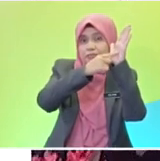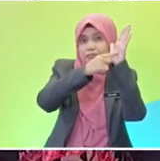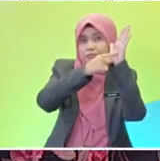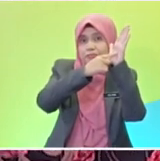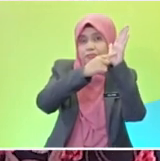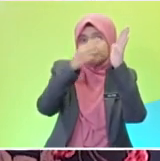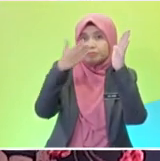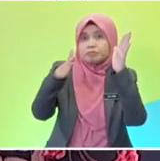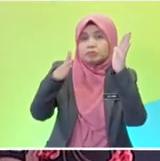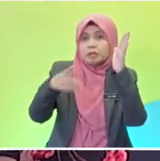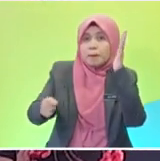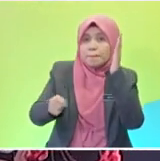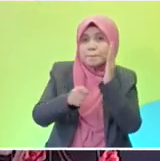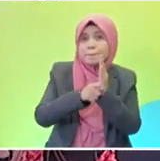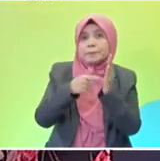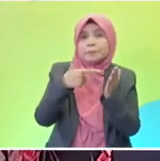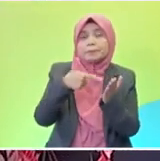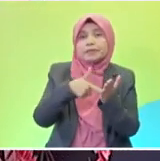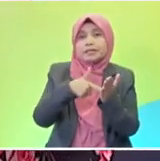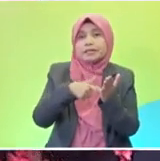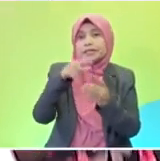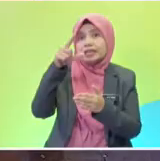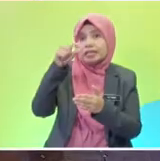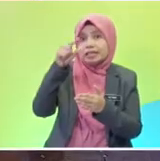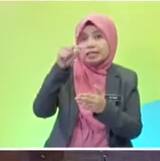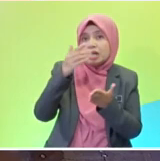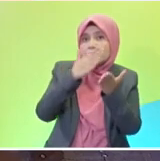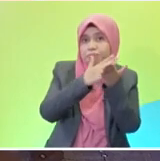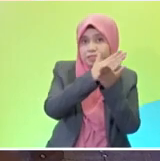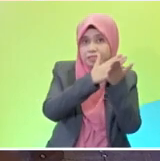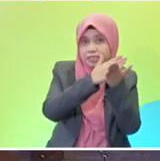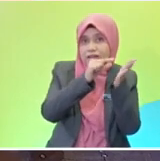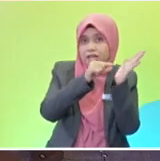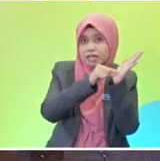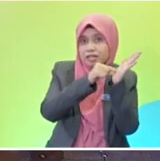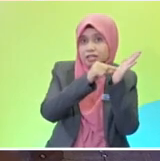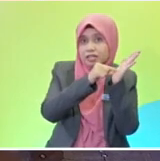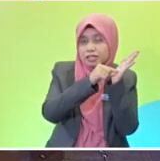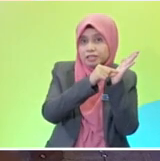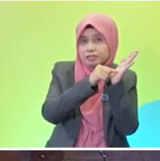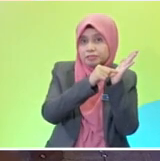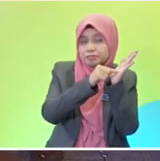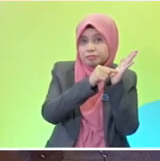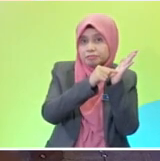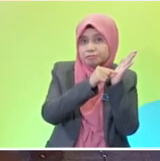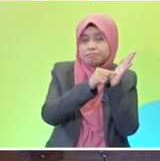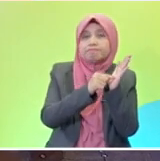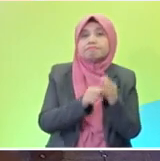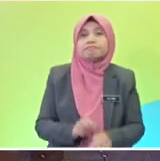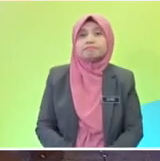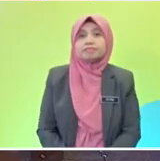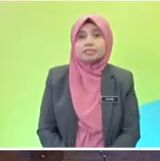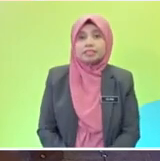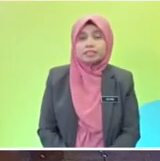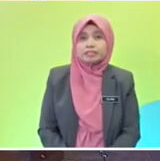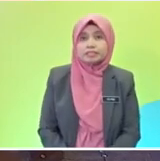we put some more glue in the middle. Okay. The same spot, teacher? The same spot. Okay. The